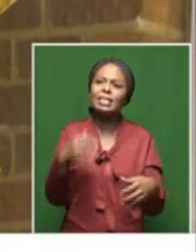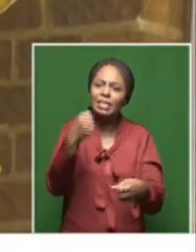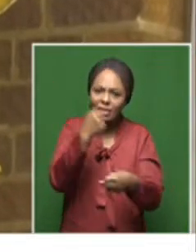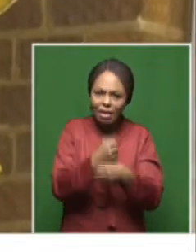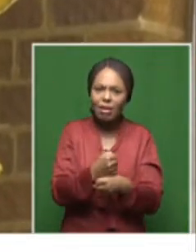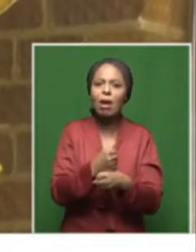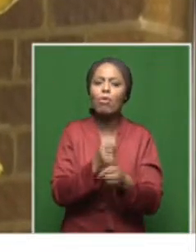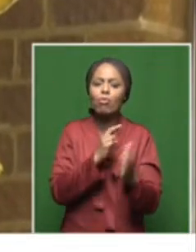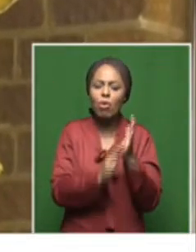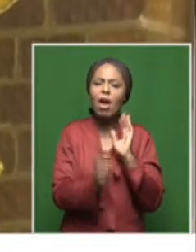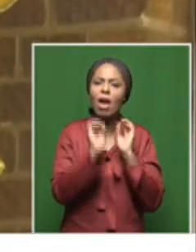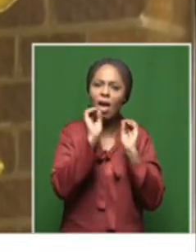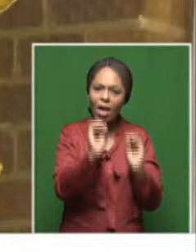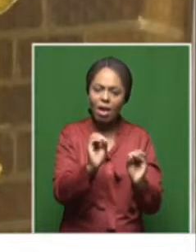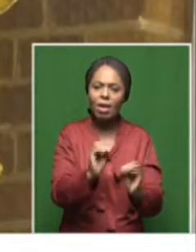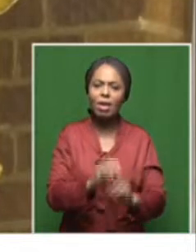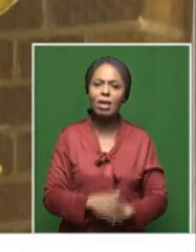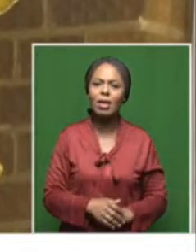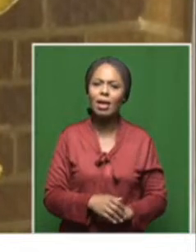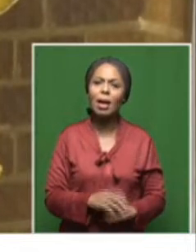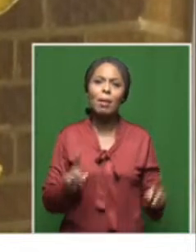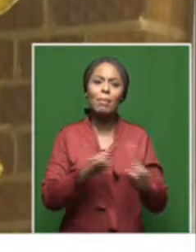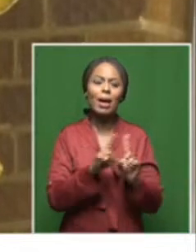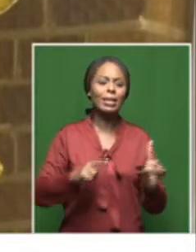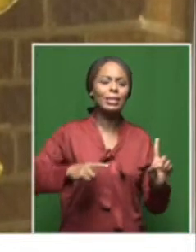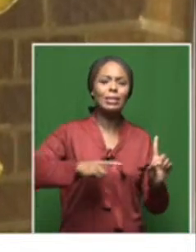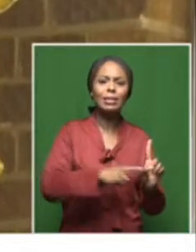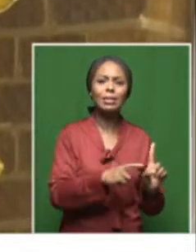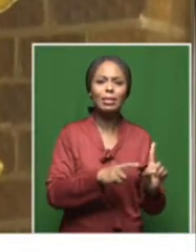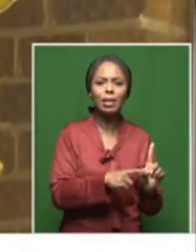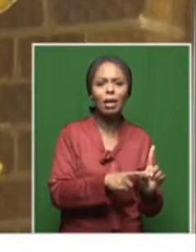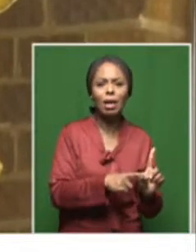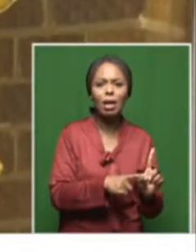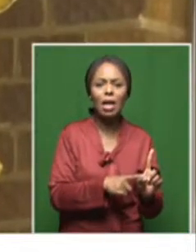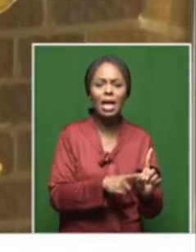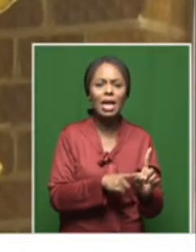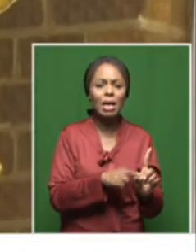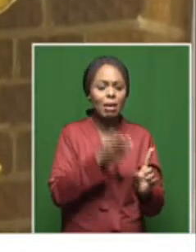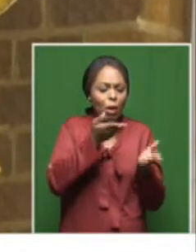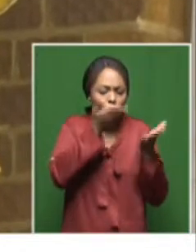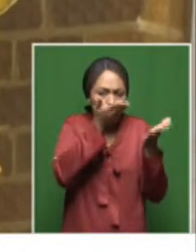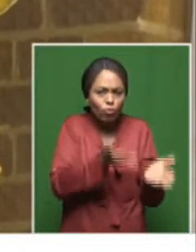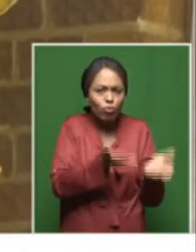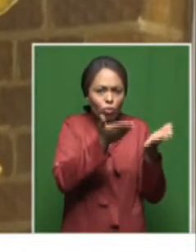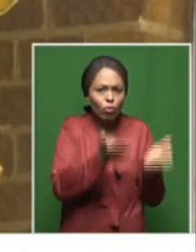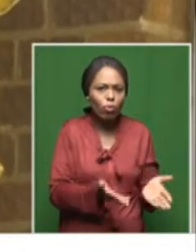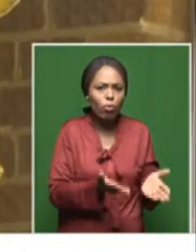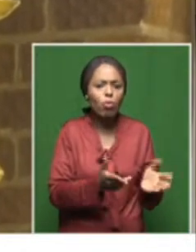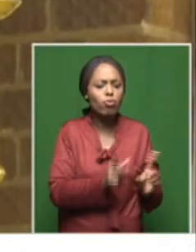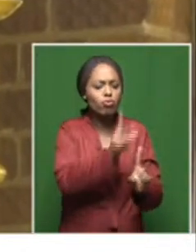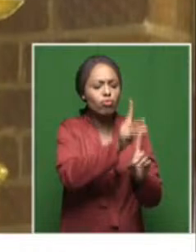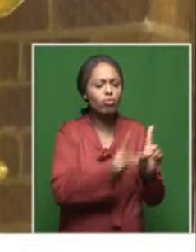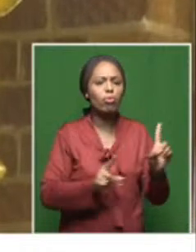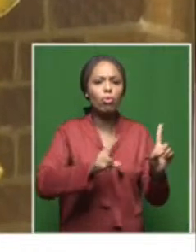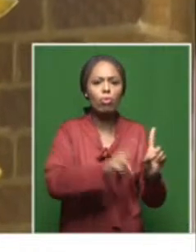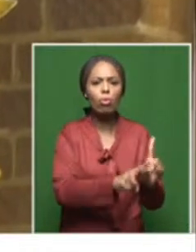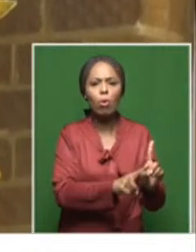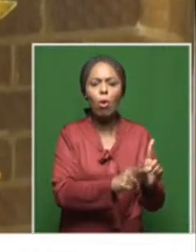There was nothing in her, nothing in her being, that didn't desire